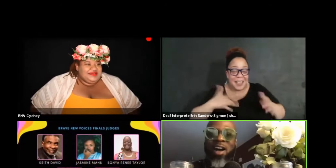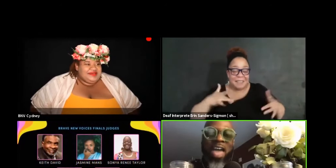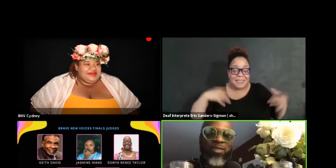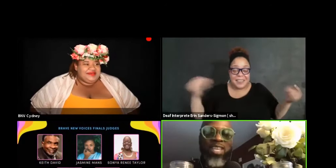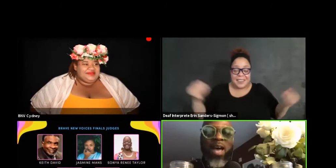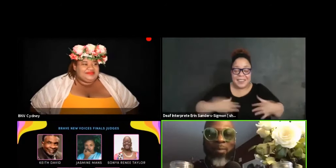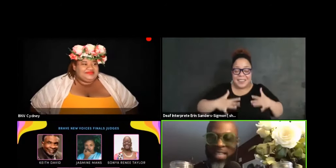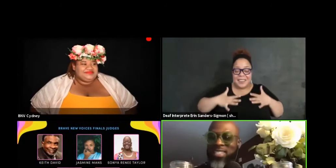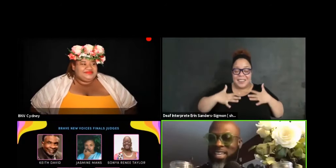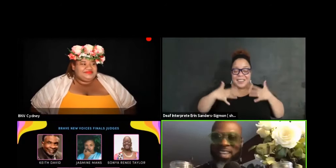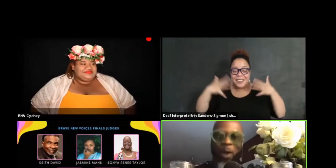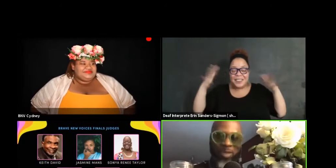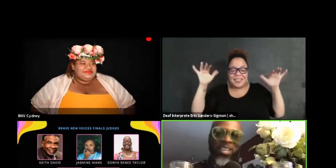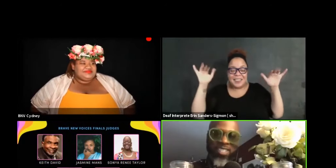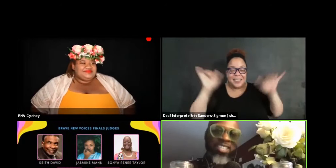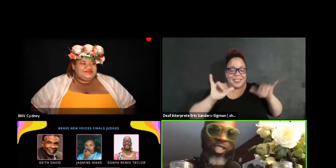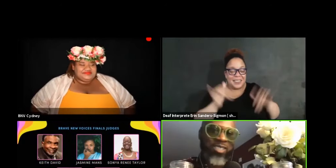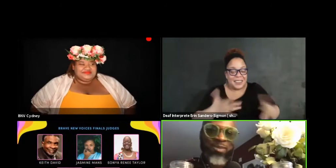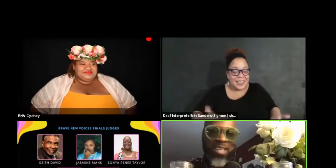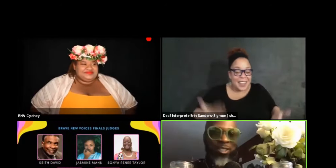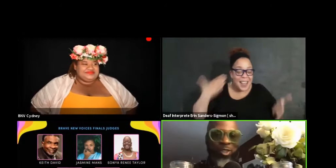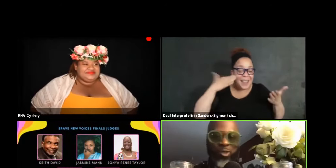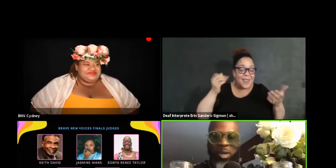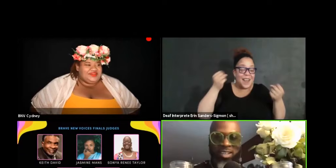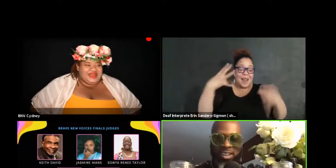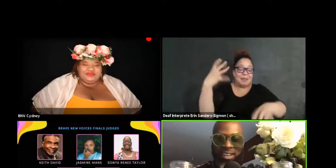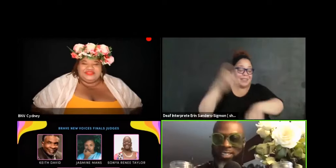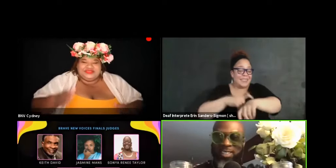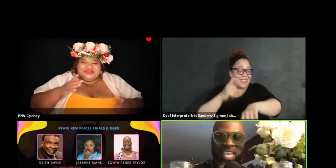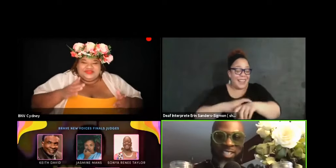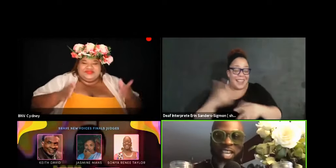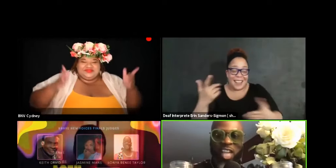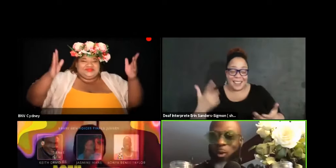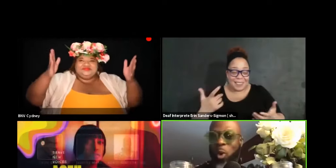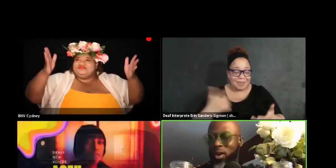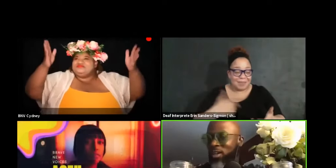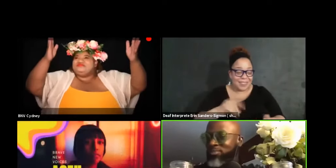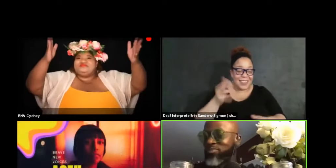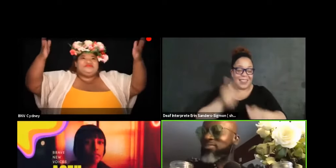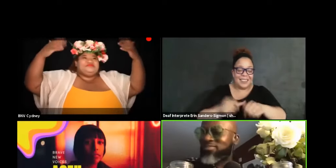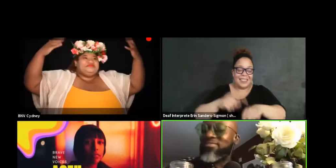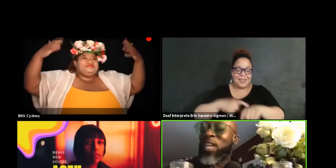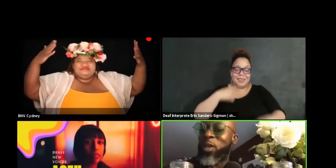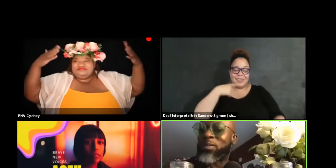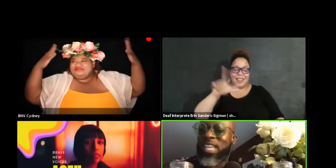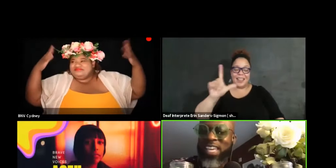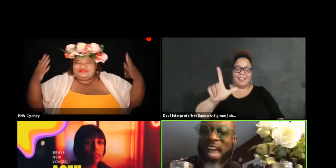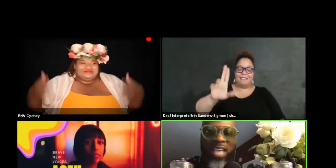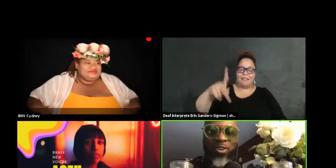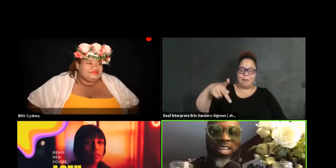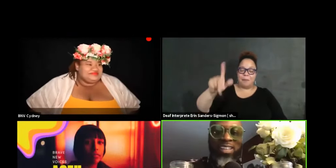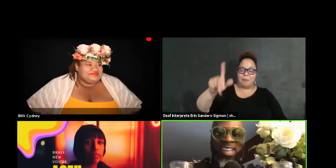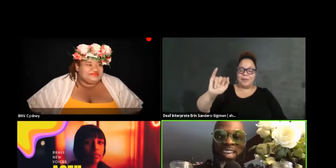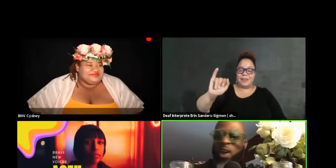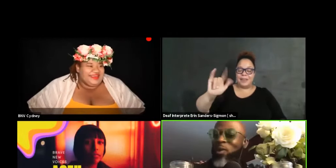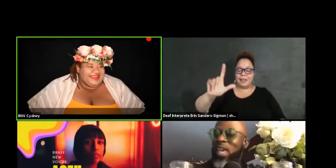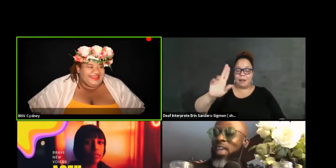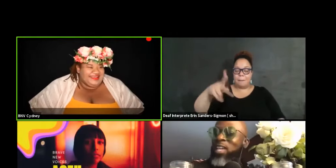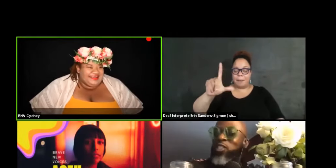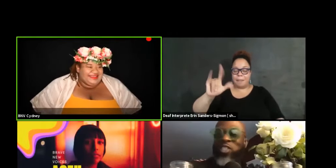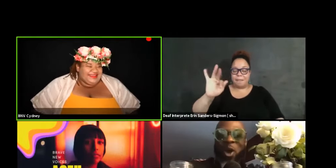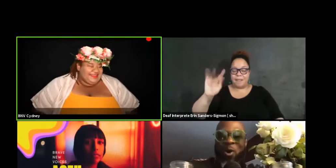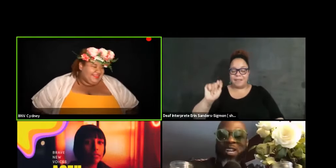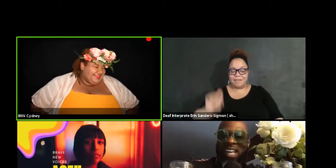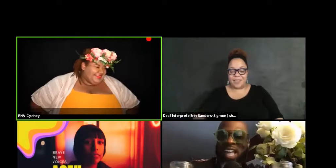that. Every time I say uplifted, just drink take a shot of water. You know what I'm saying? Get hydrated. Right.